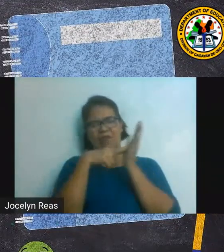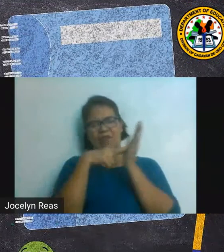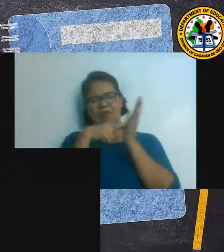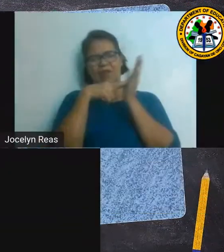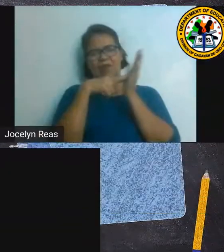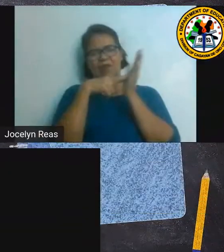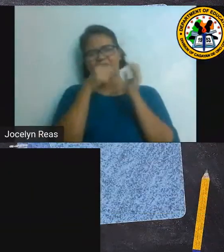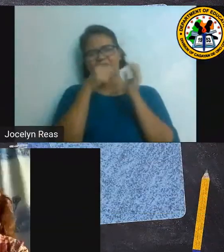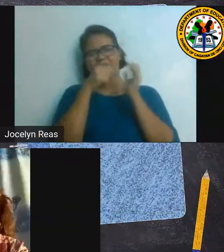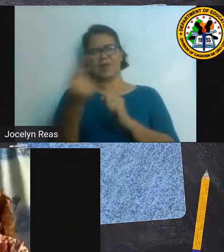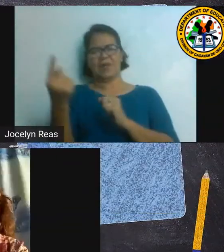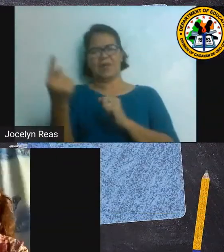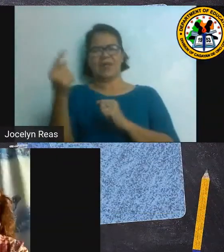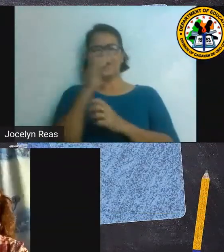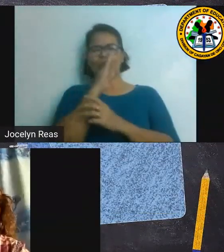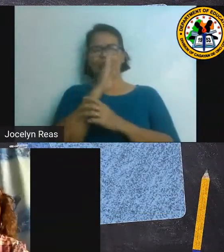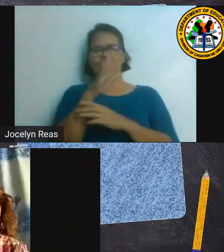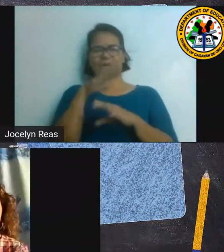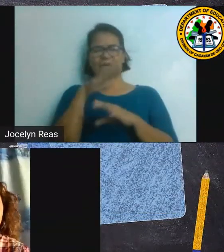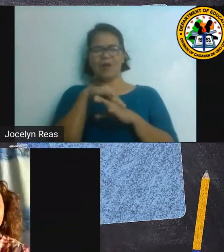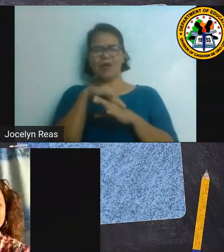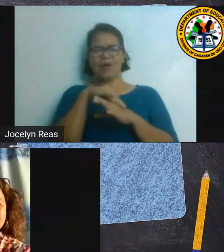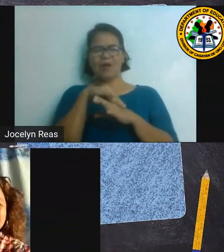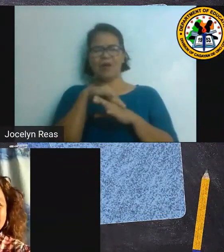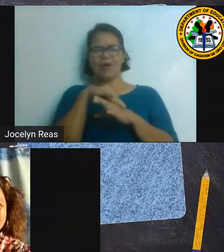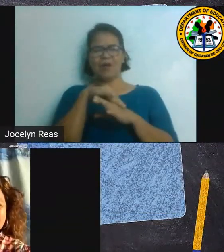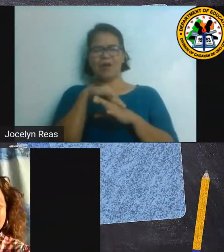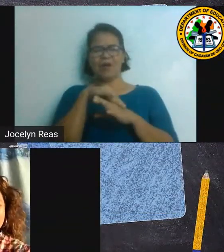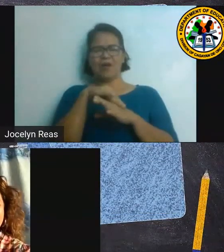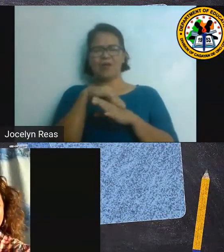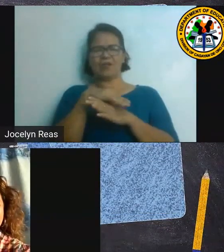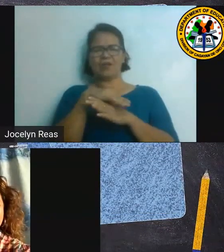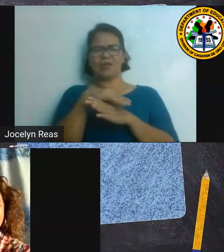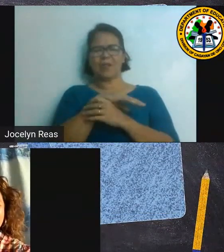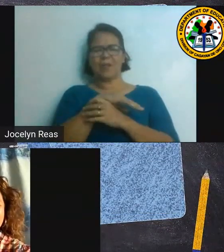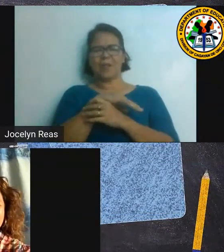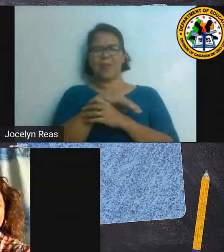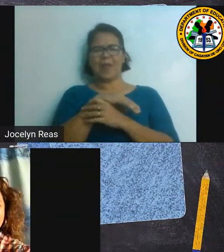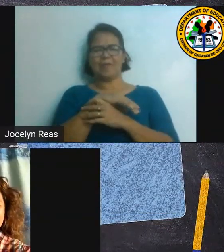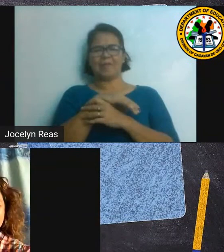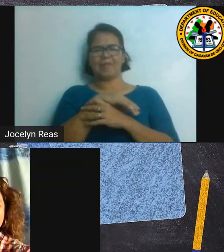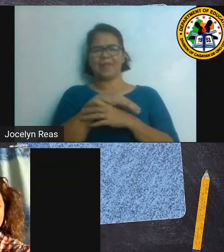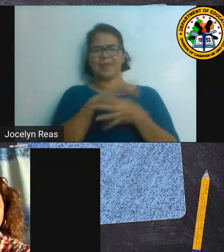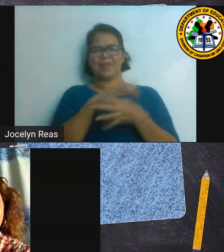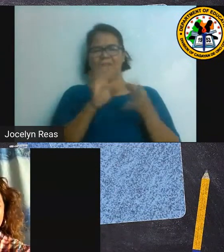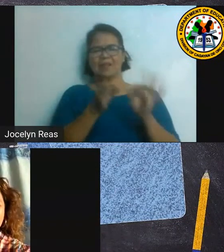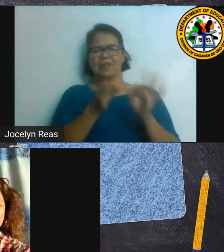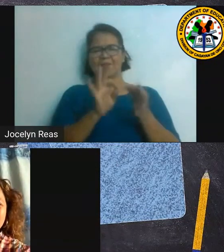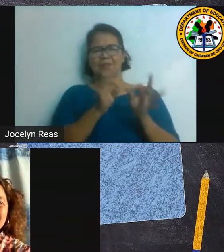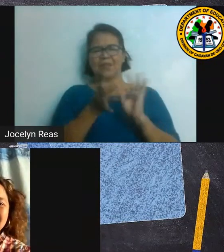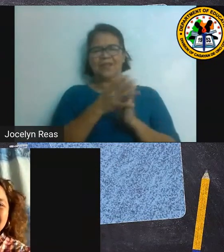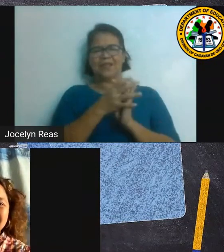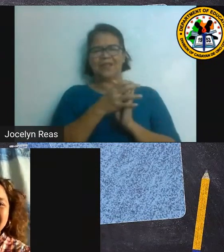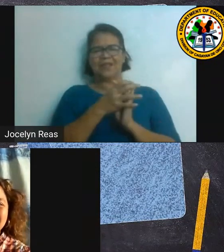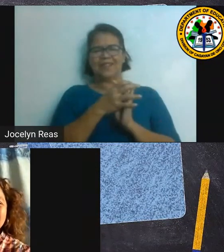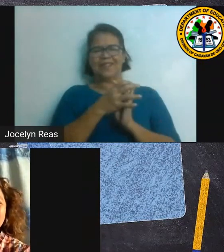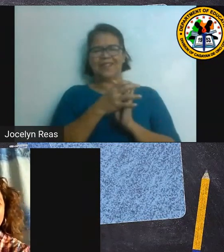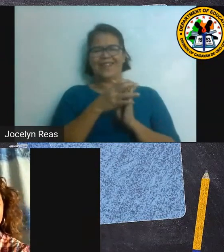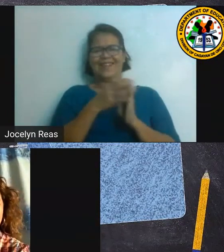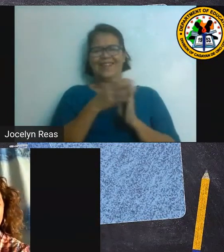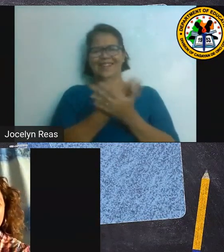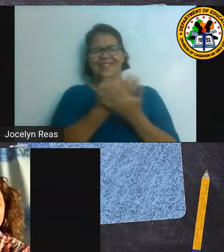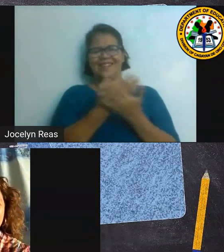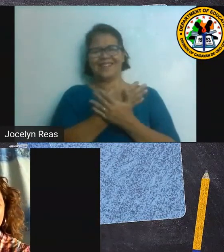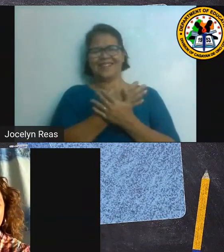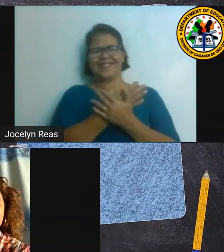So, andito na po si Ma'am Jocelyn, of course, ang ating newest member ng ating Tech O'Clock family